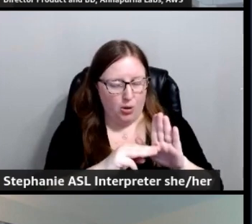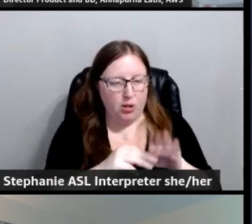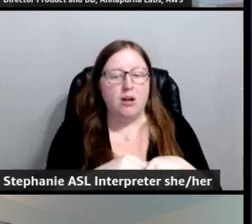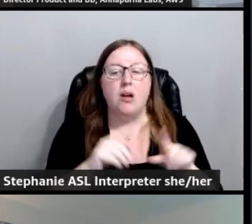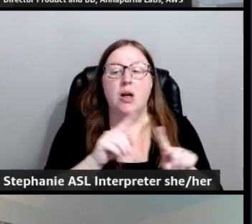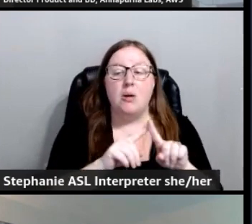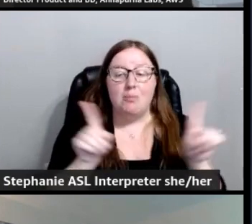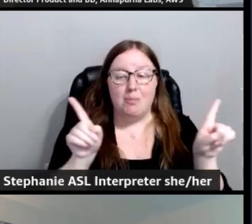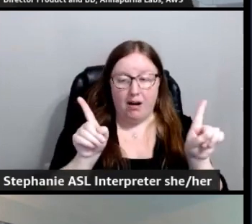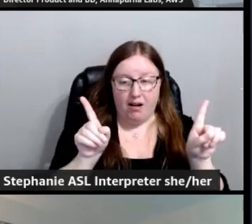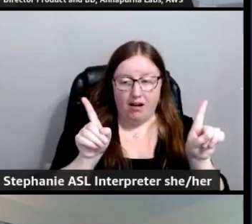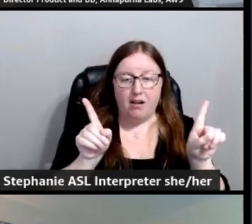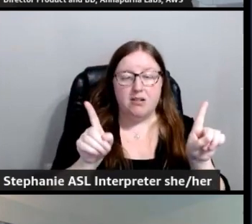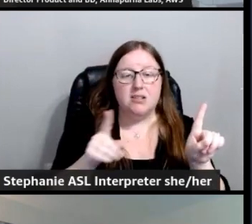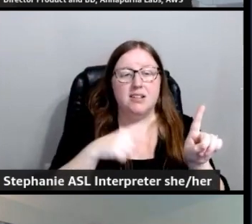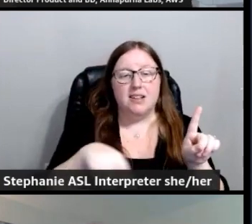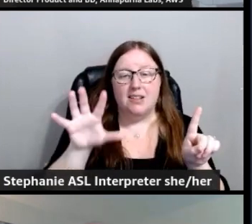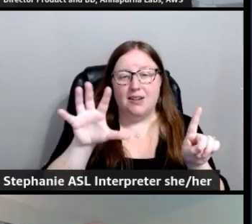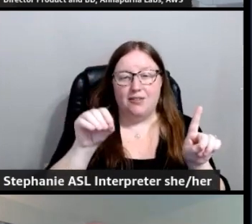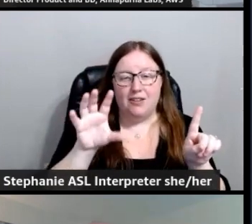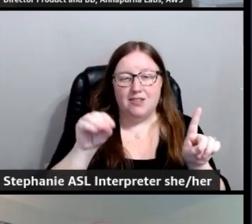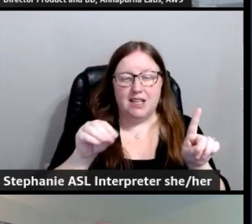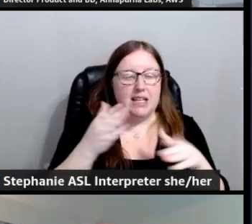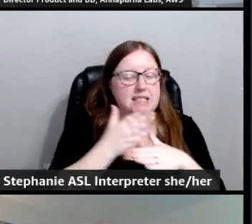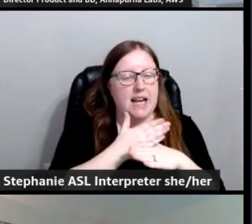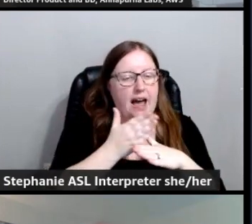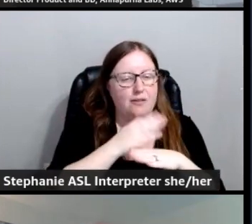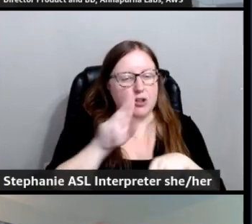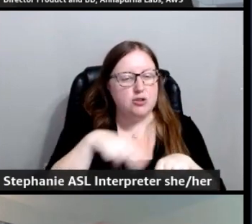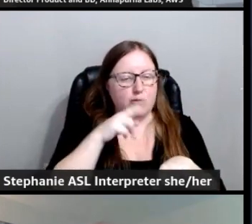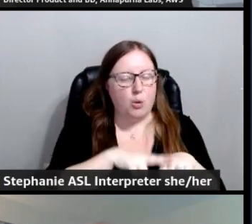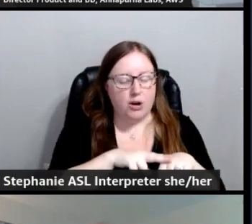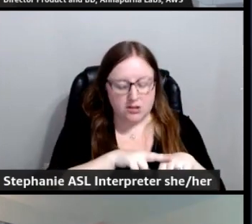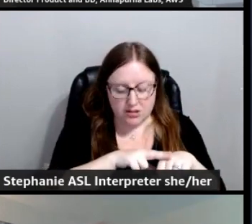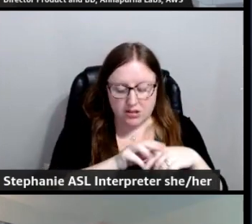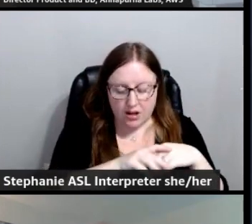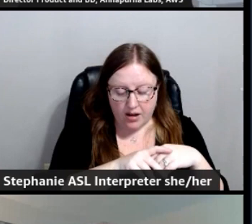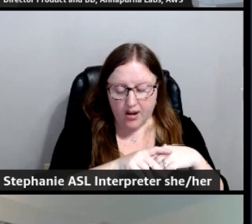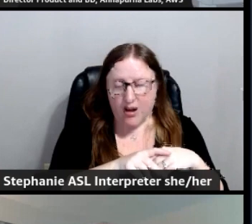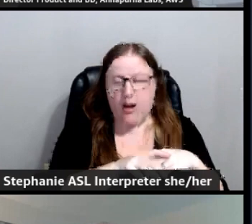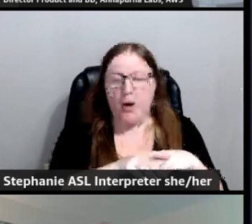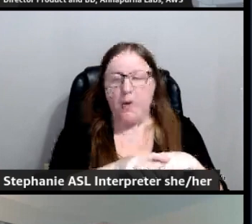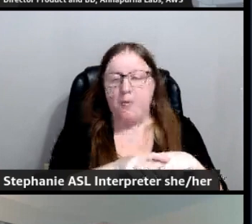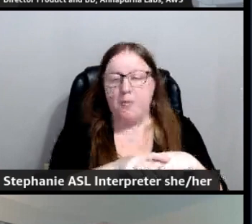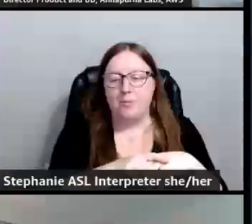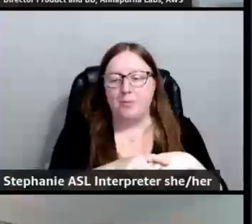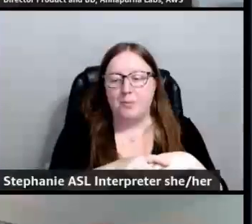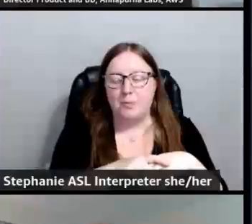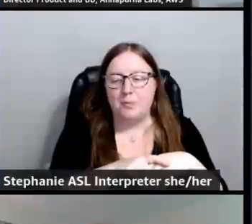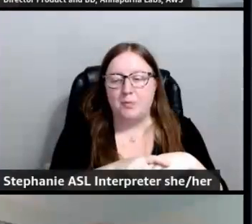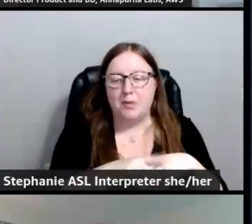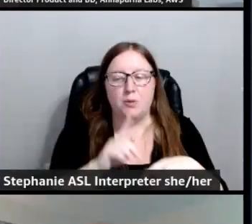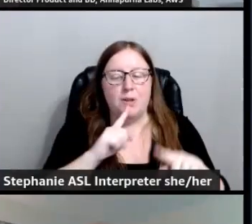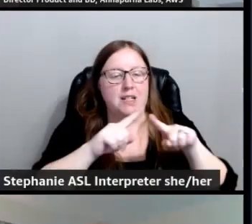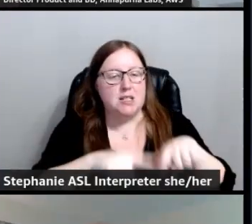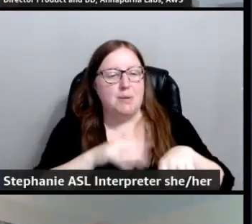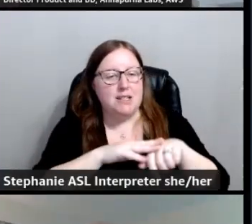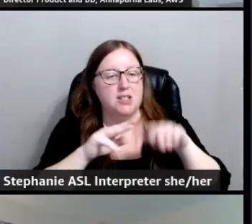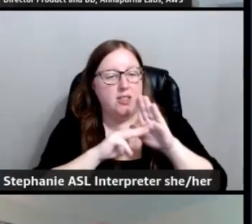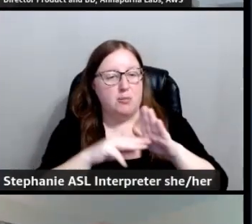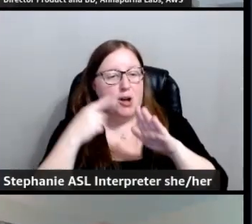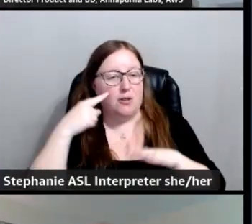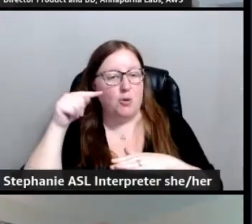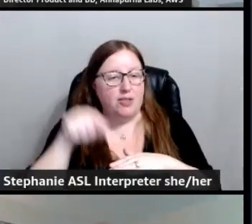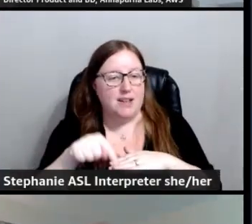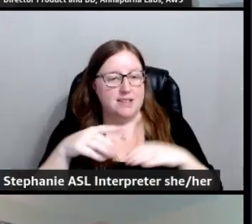But we kind of, the 50 is kind of an average across the board. So it's really dependent on the model. But in this case,